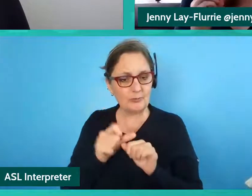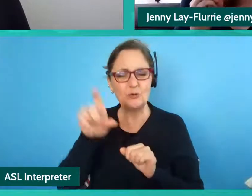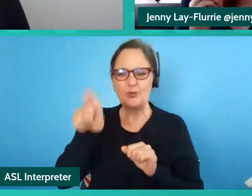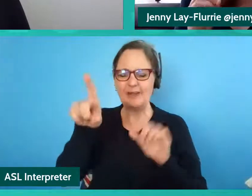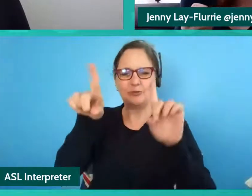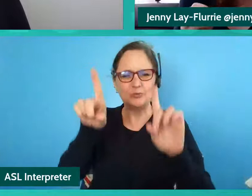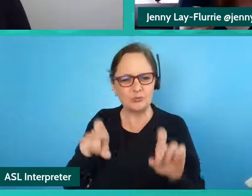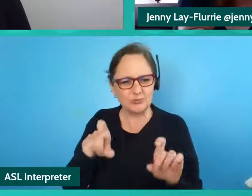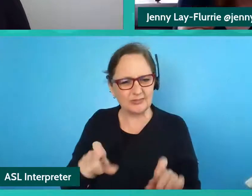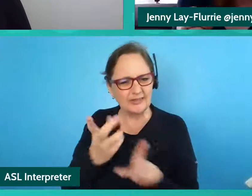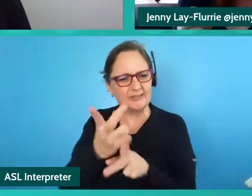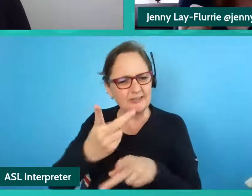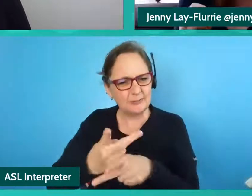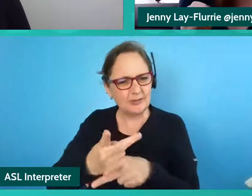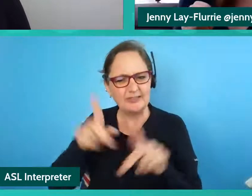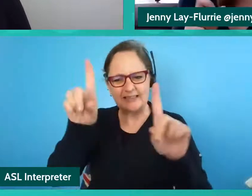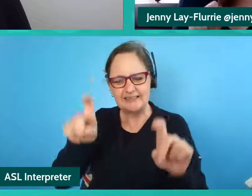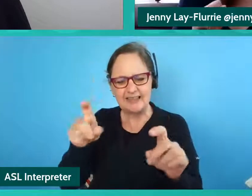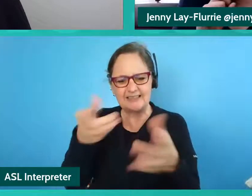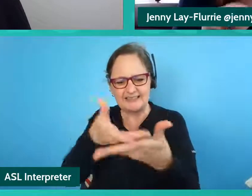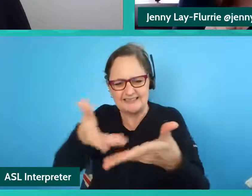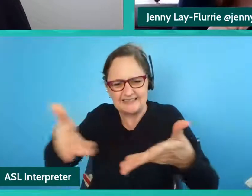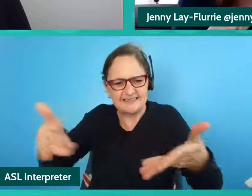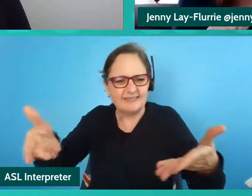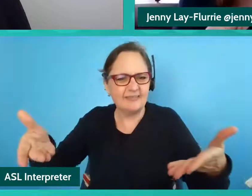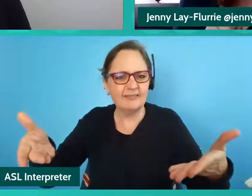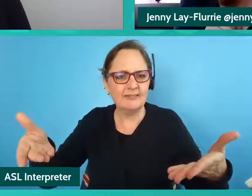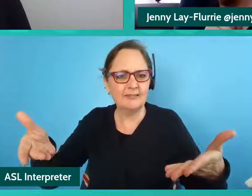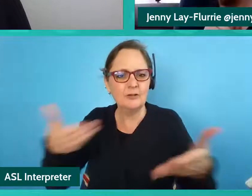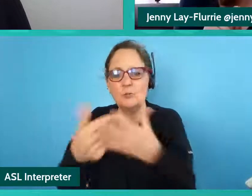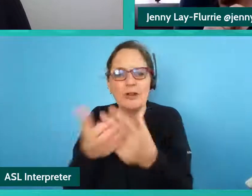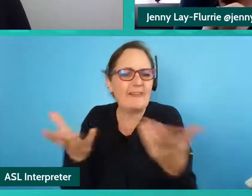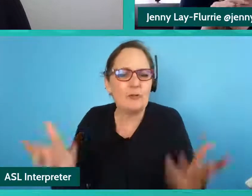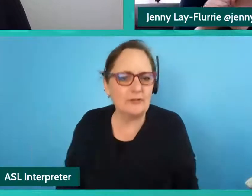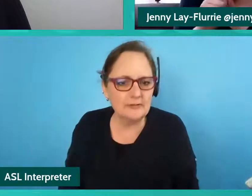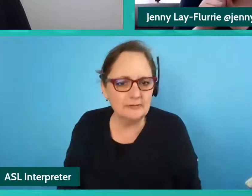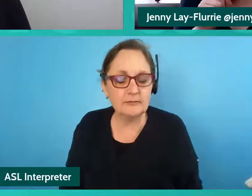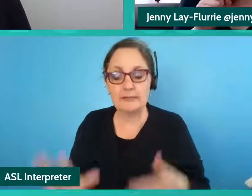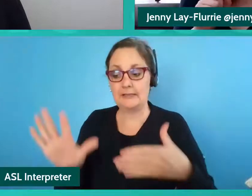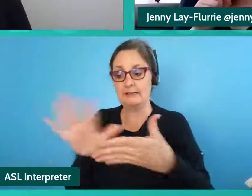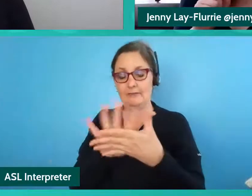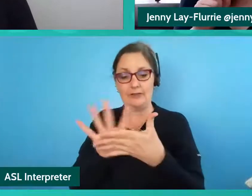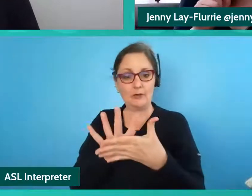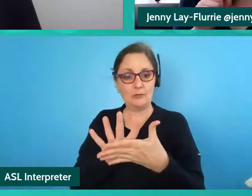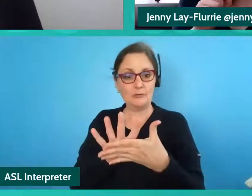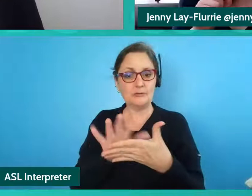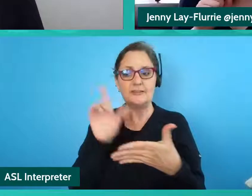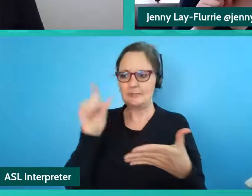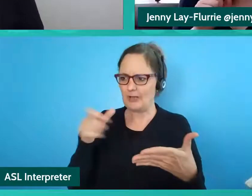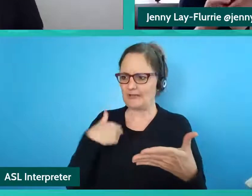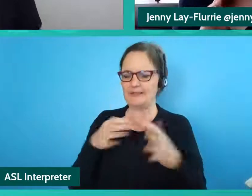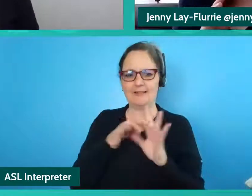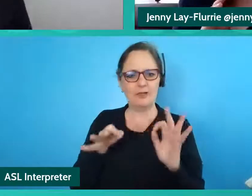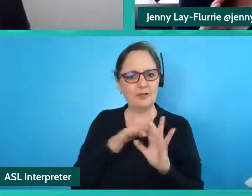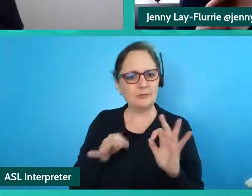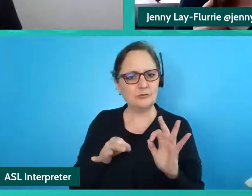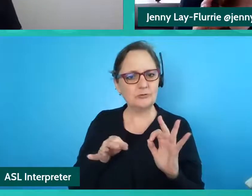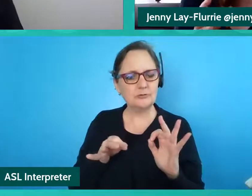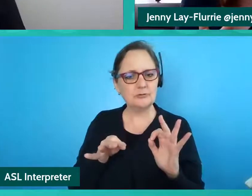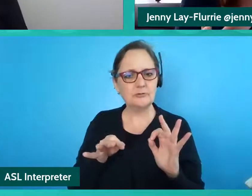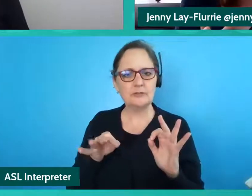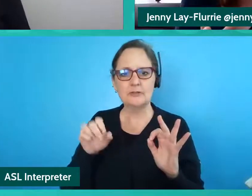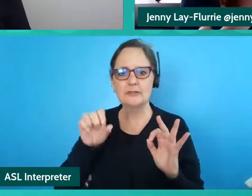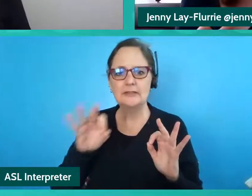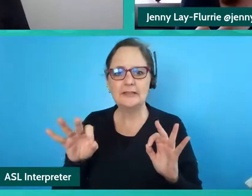product, test your whatever it is. If it's a video, making sure you've got captions on there. If it's a document that you